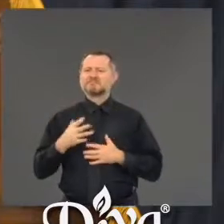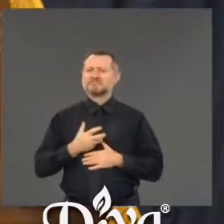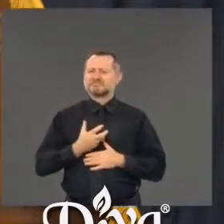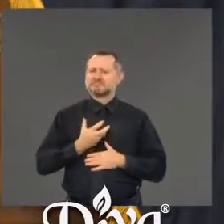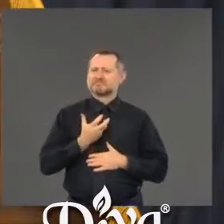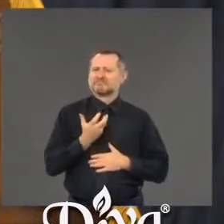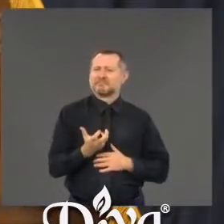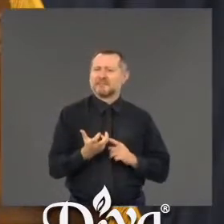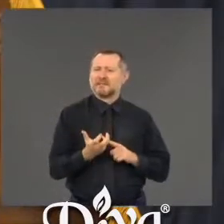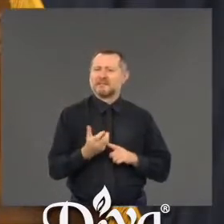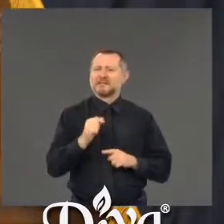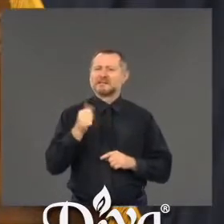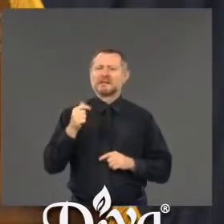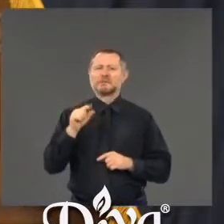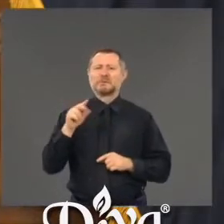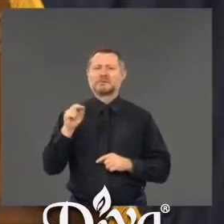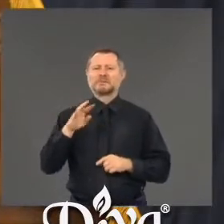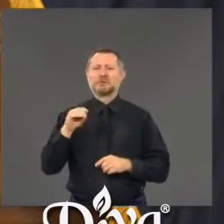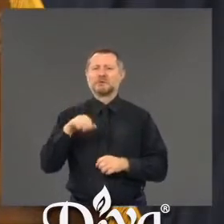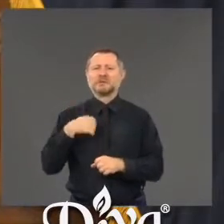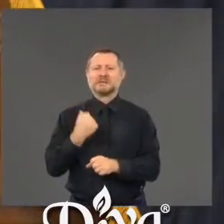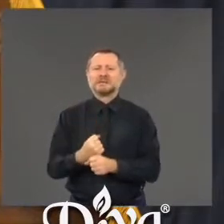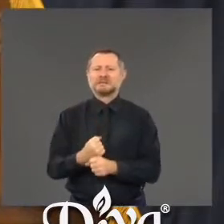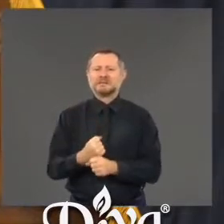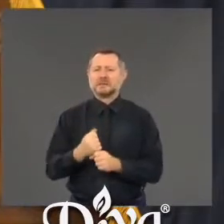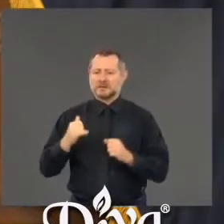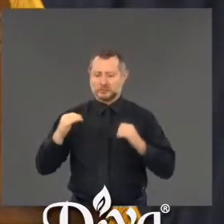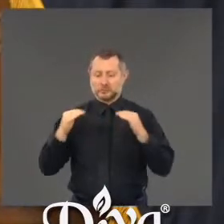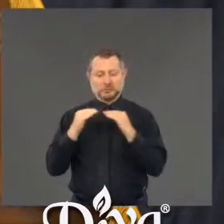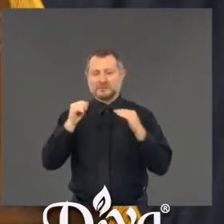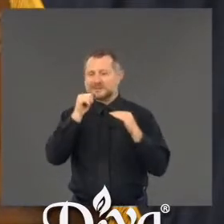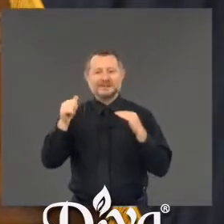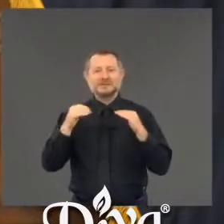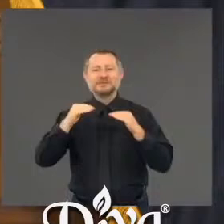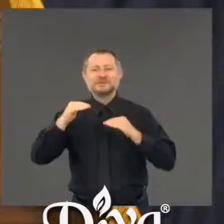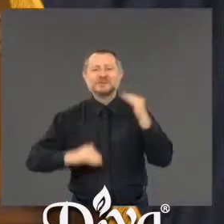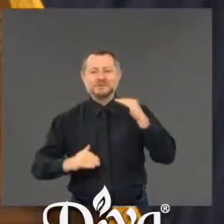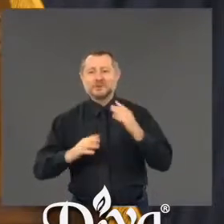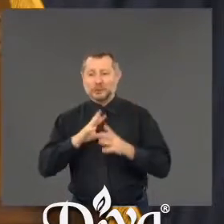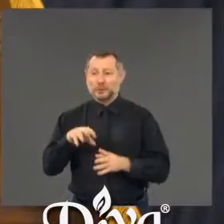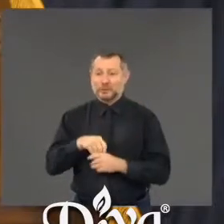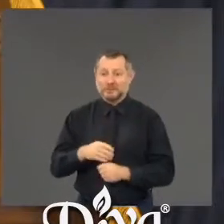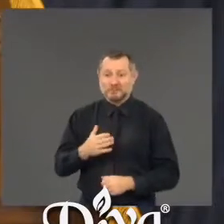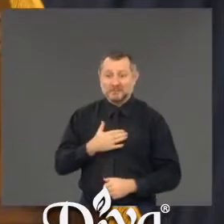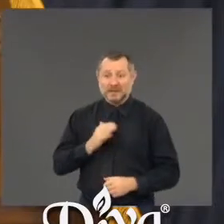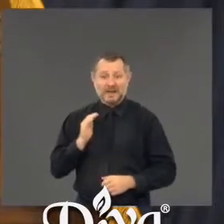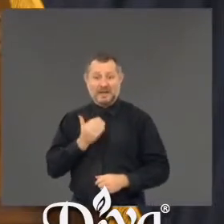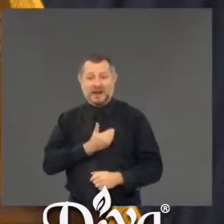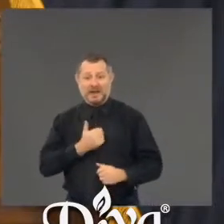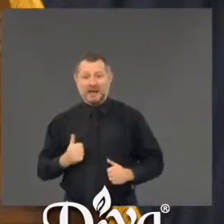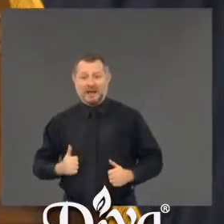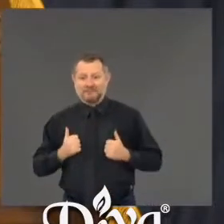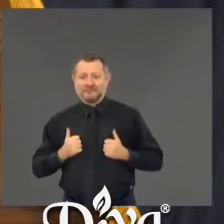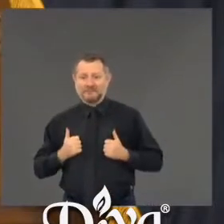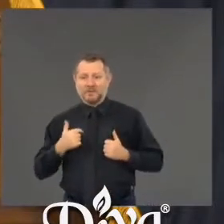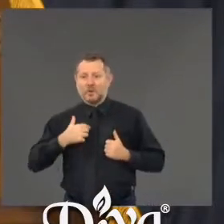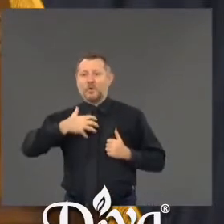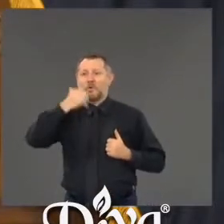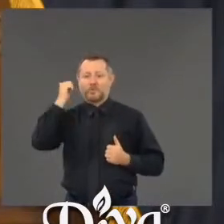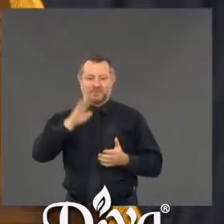Even in our lifetimes, right? In our lifetimes, well, I'm older than a lot of you. In my